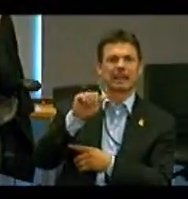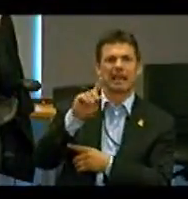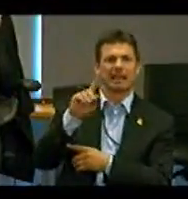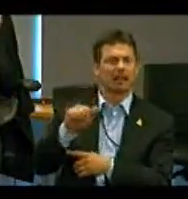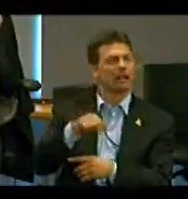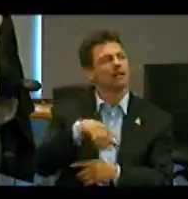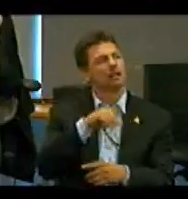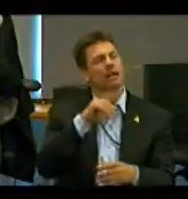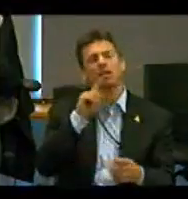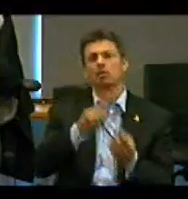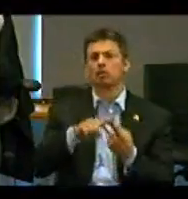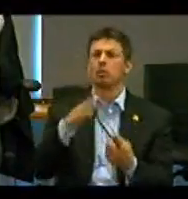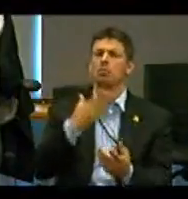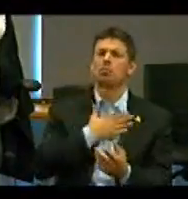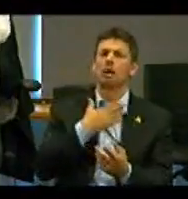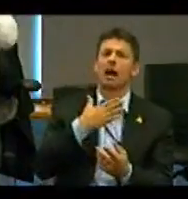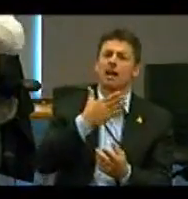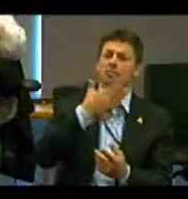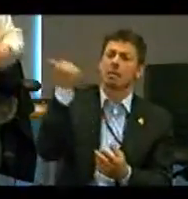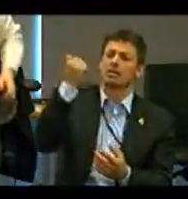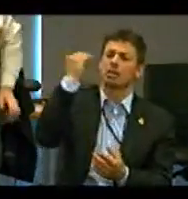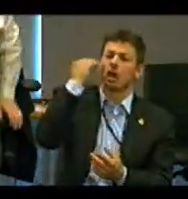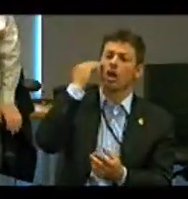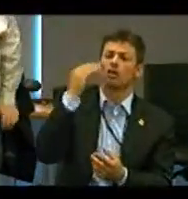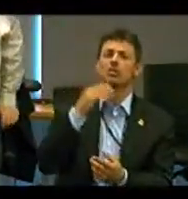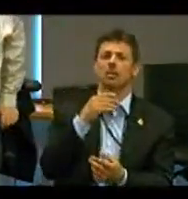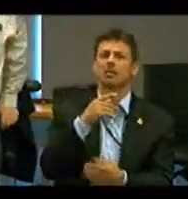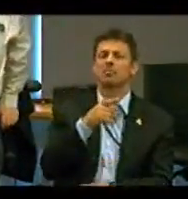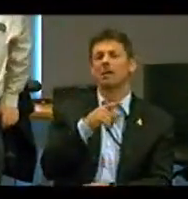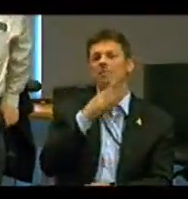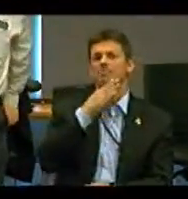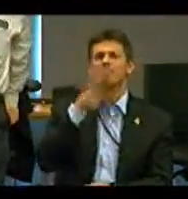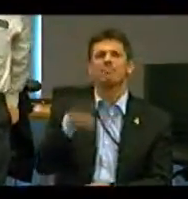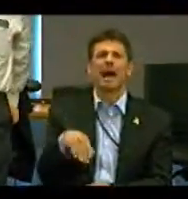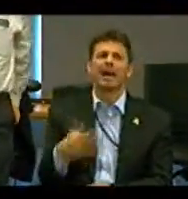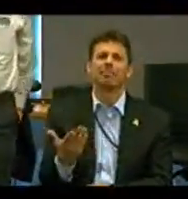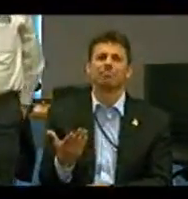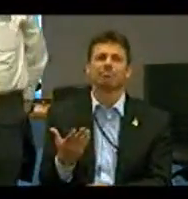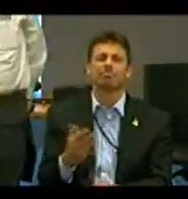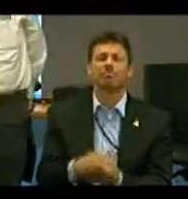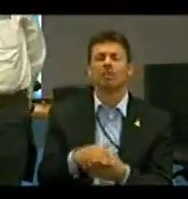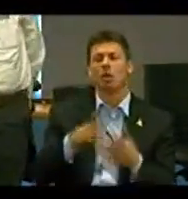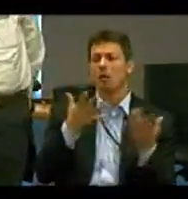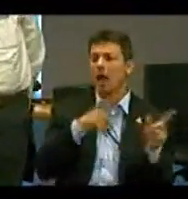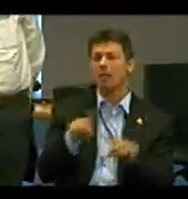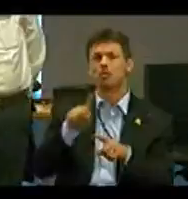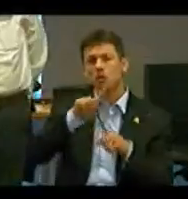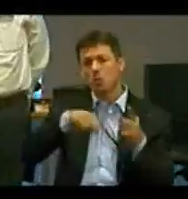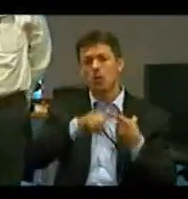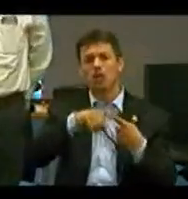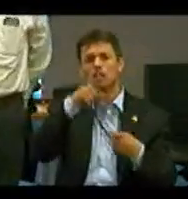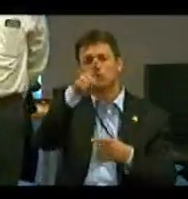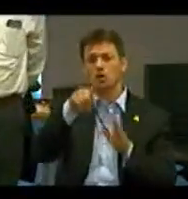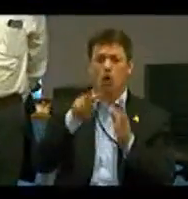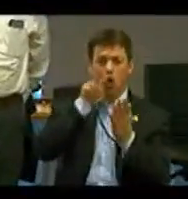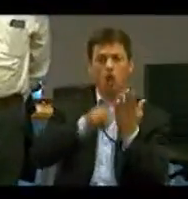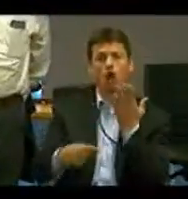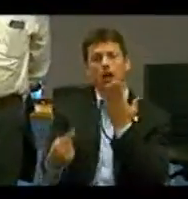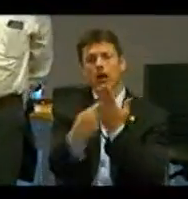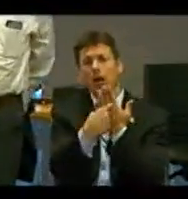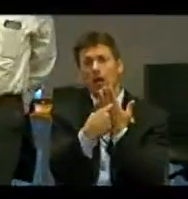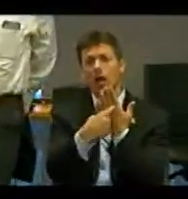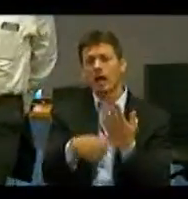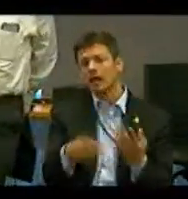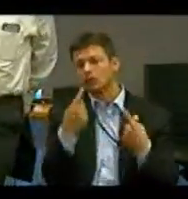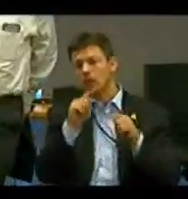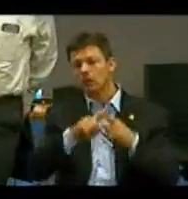have been, to my best of my knowledge, uniformly bad. Now, what happens when you look under the hood to kind of figure out what's going on and